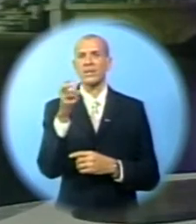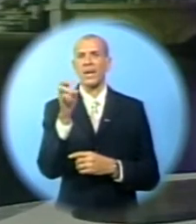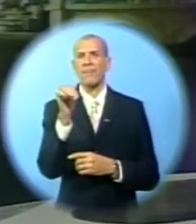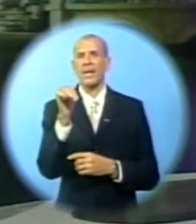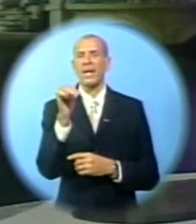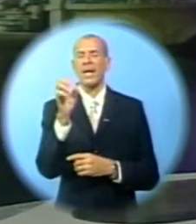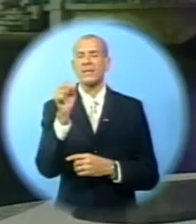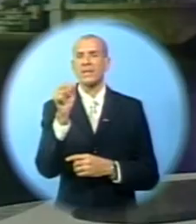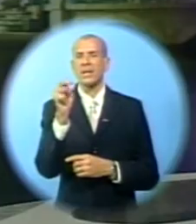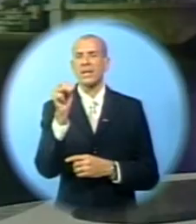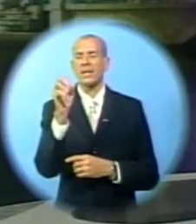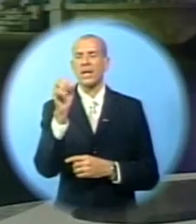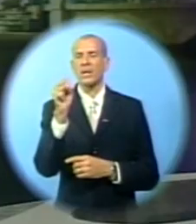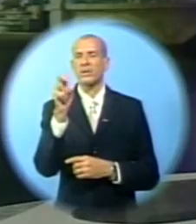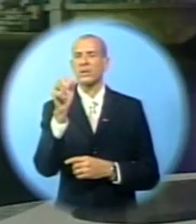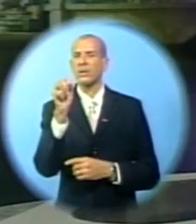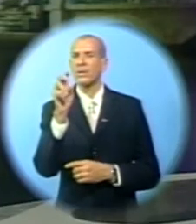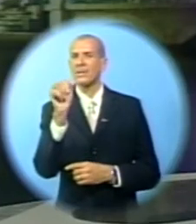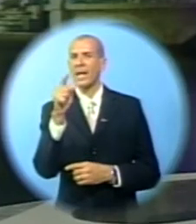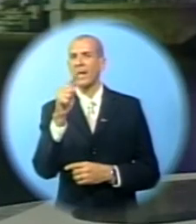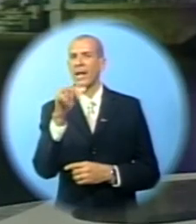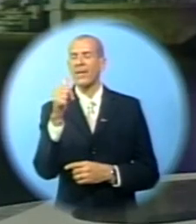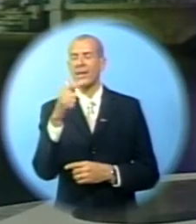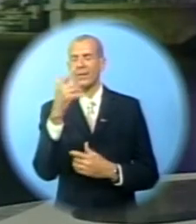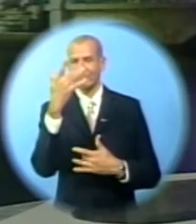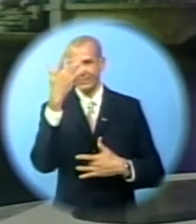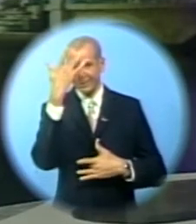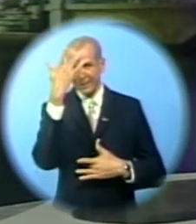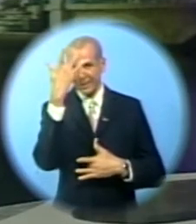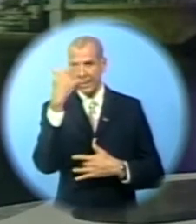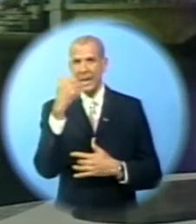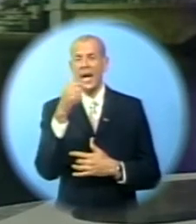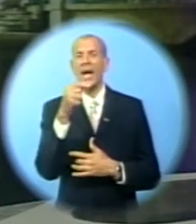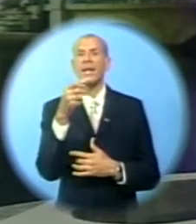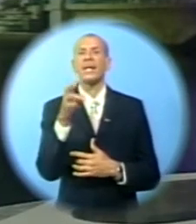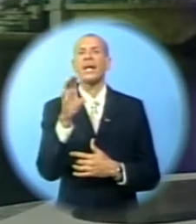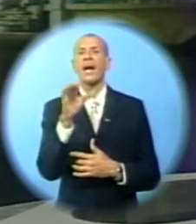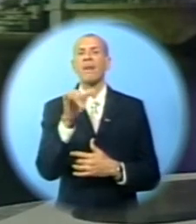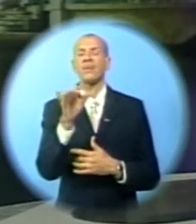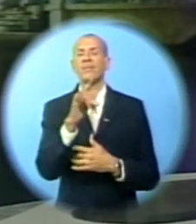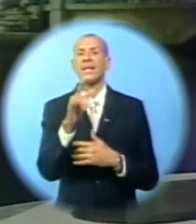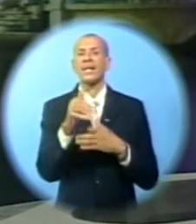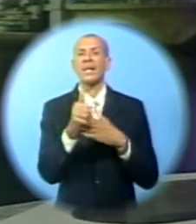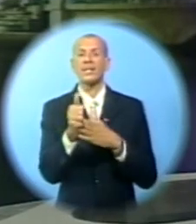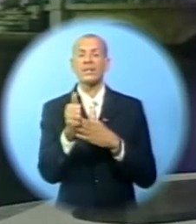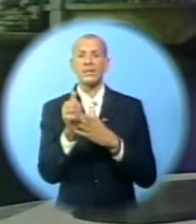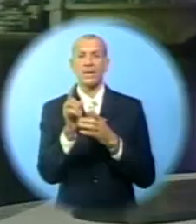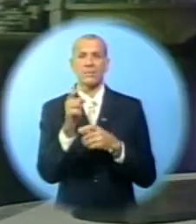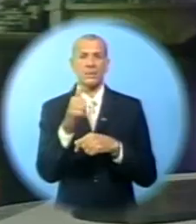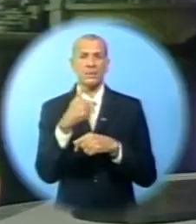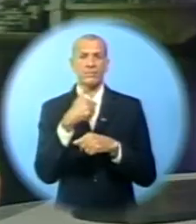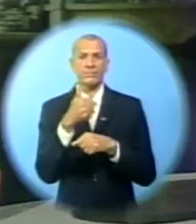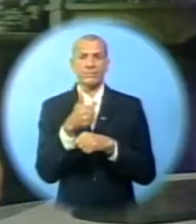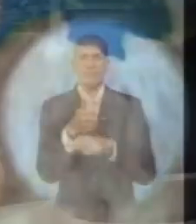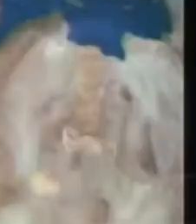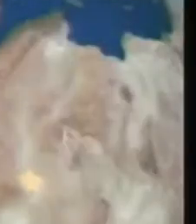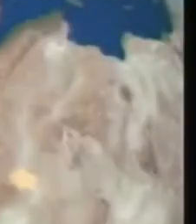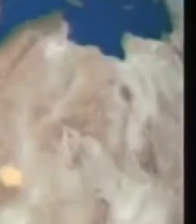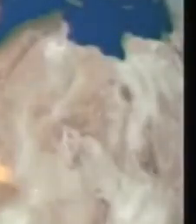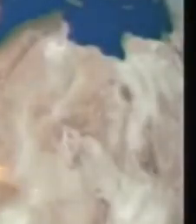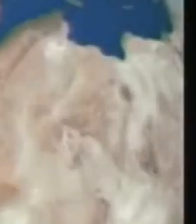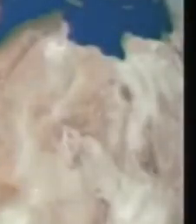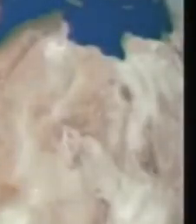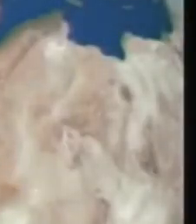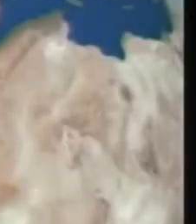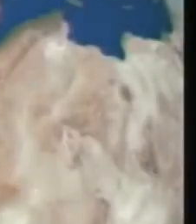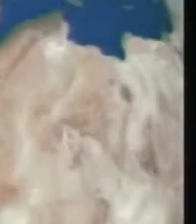respiratory illnesses. And the Caribbean Institute for Meteorology and Hydrology is leading that charge. Saharan